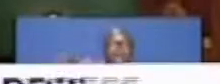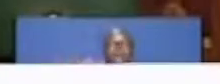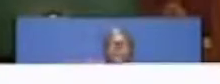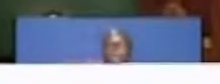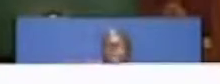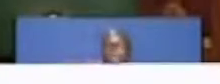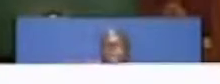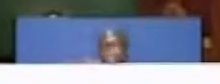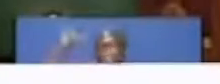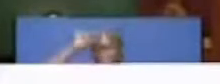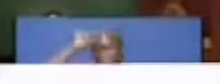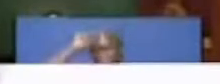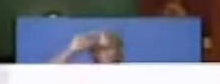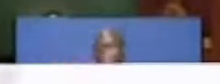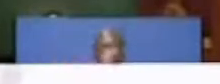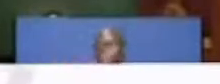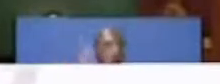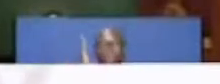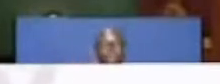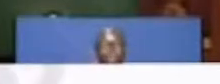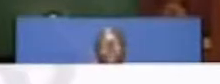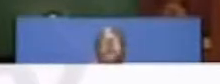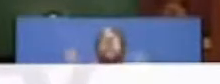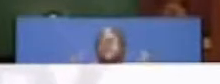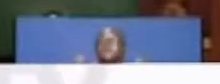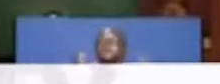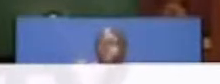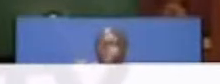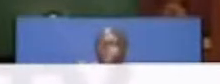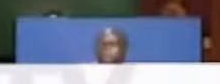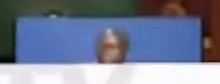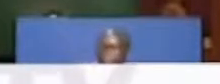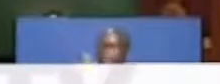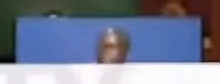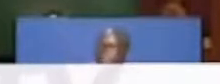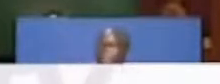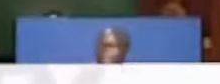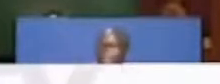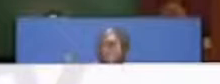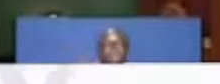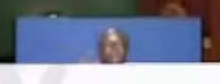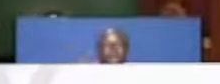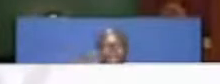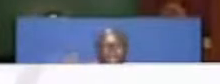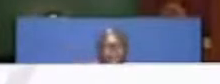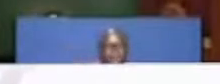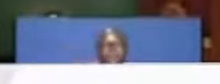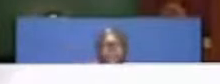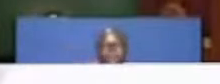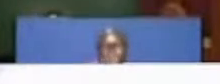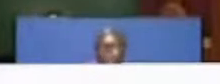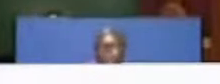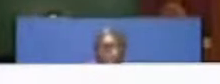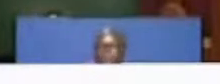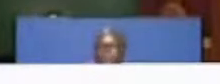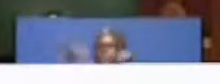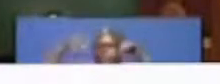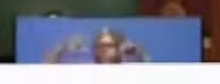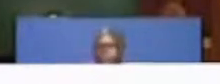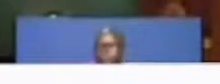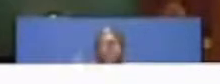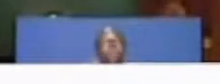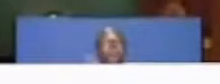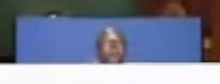administration chose an even bolder path. Driven by our acceleration doctrine, we chose to transfer functions to the county structures